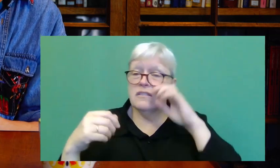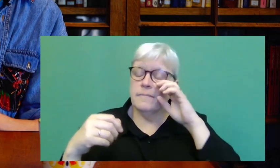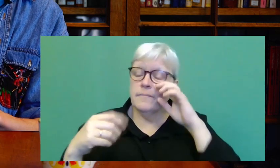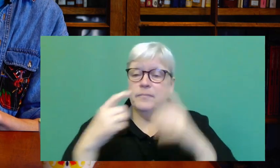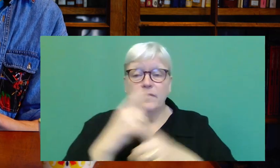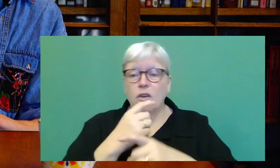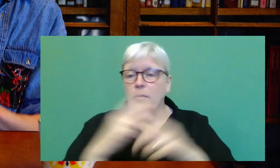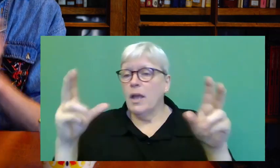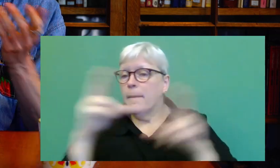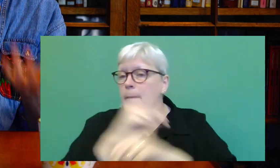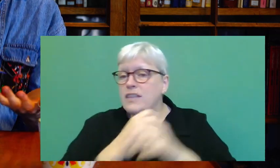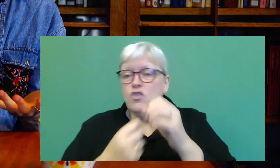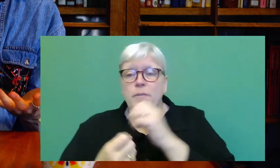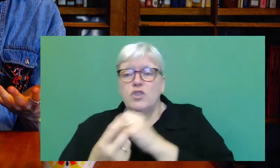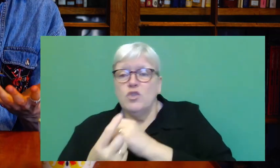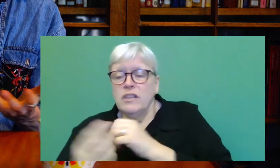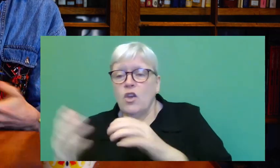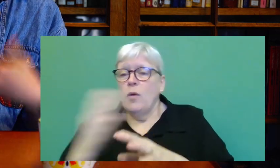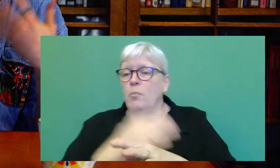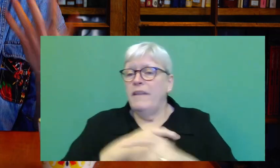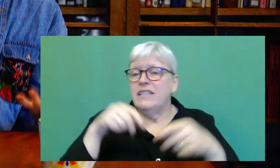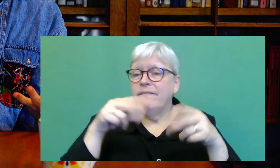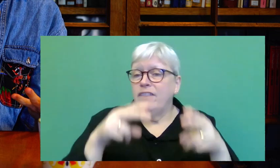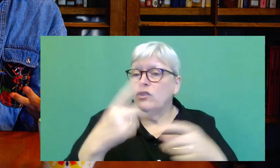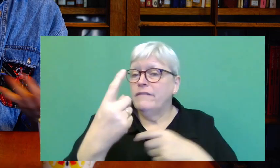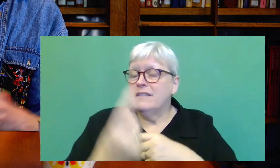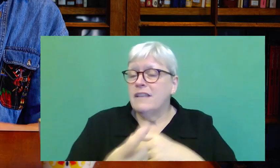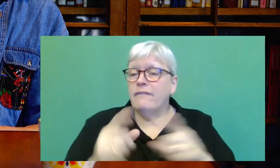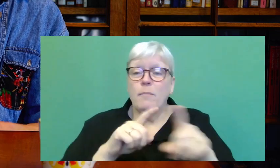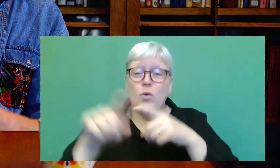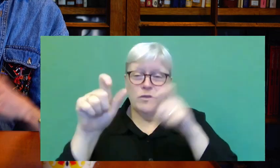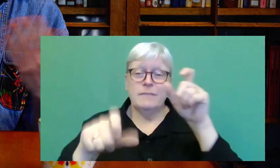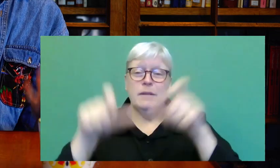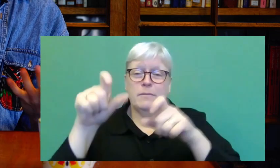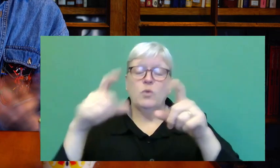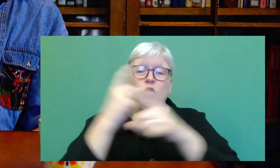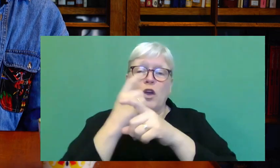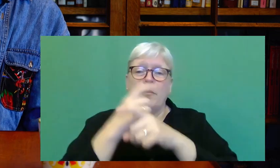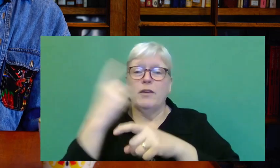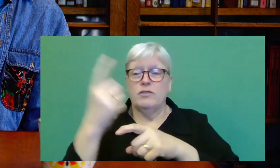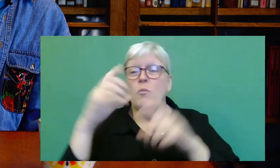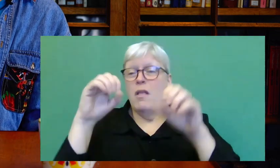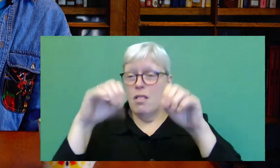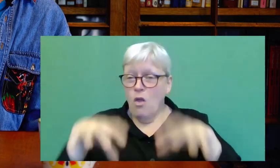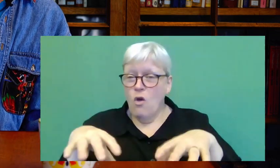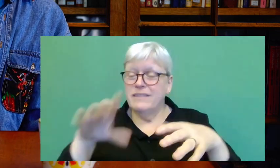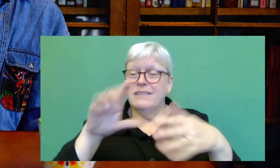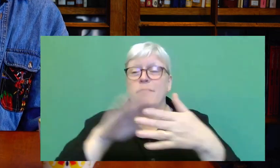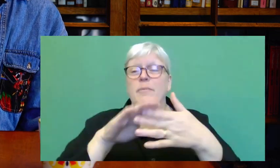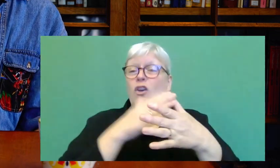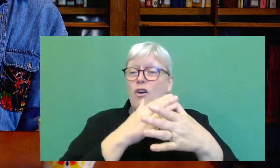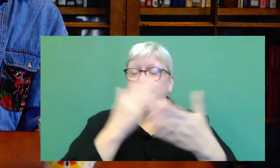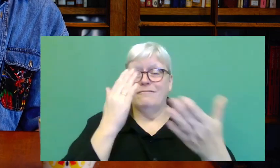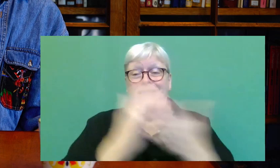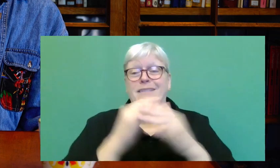previous version of themselves. Most people, of course, will talk about someone they've lost, because it is a universal currency. So